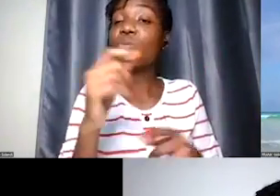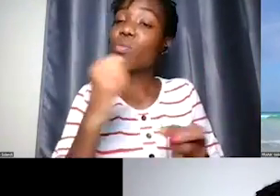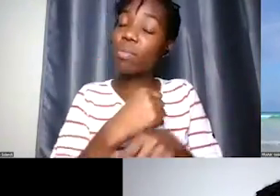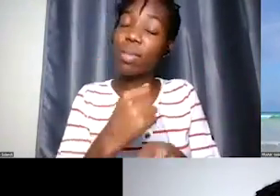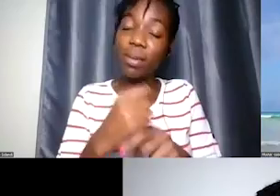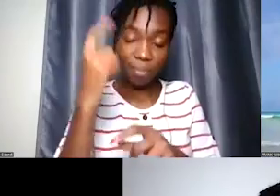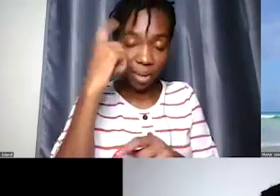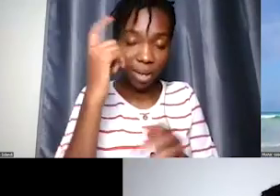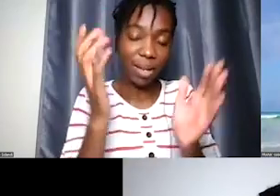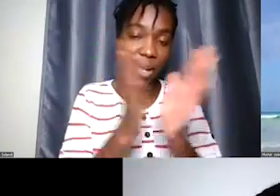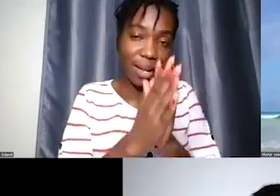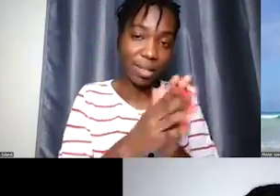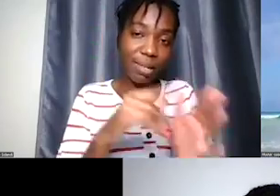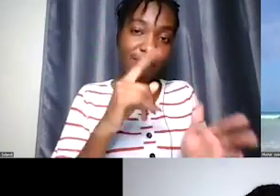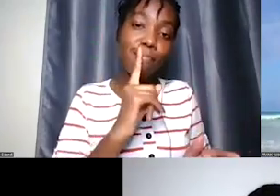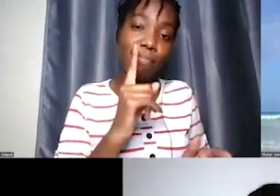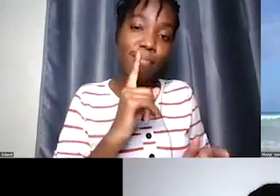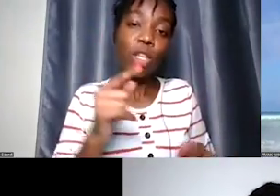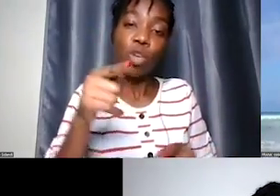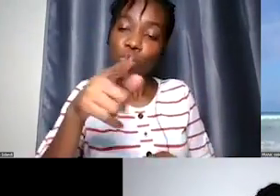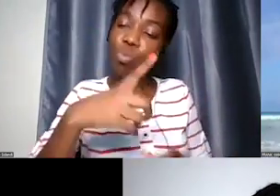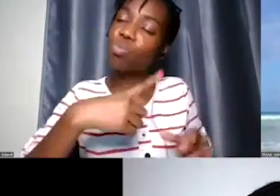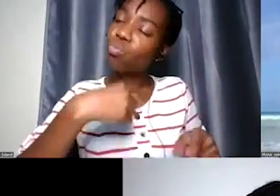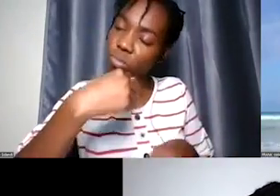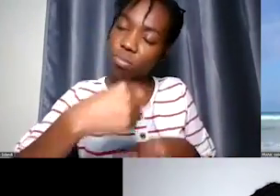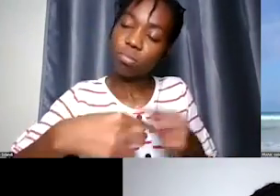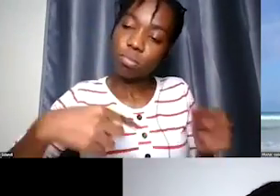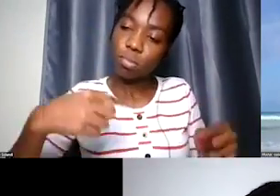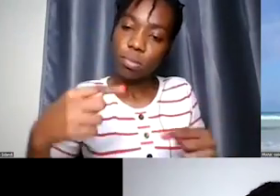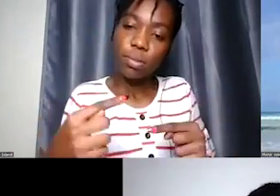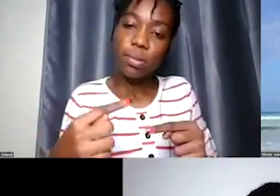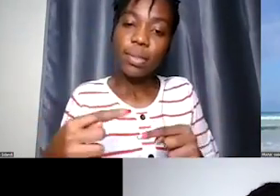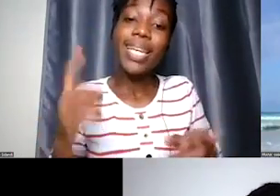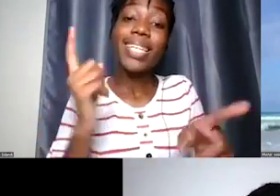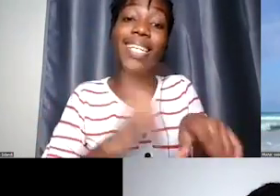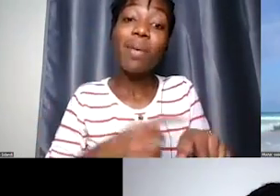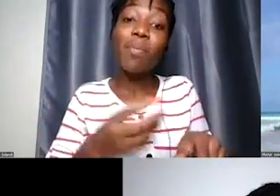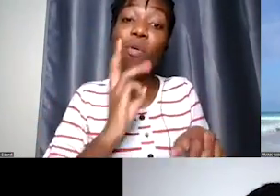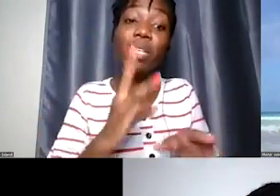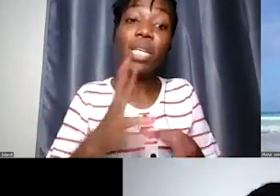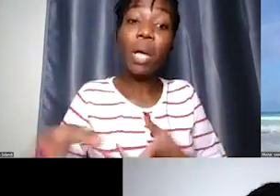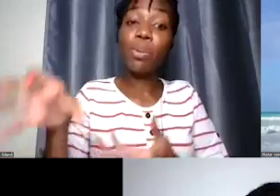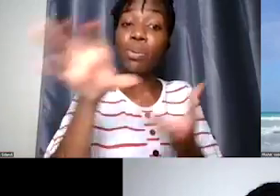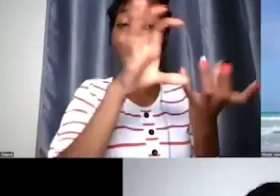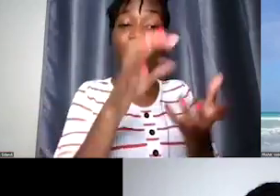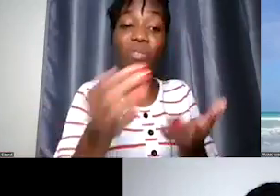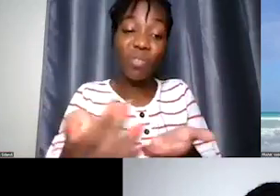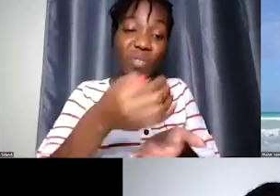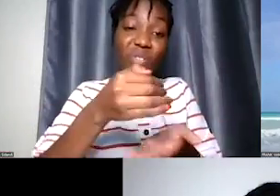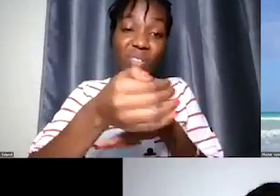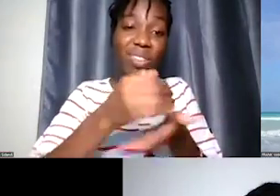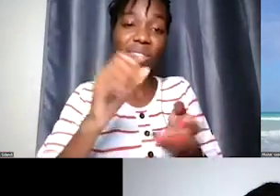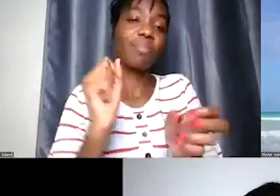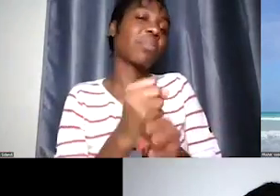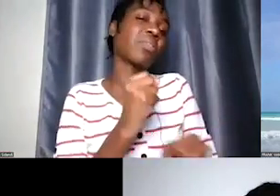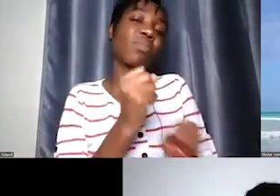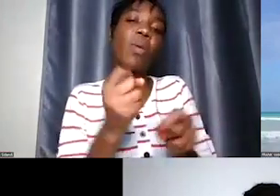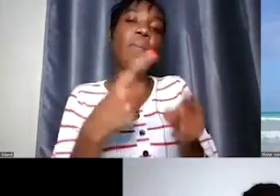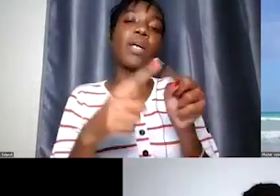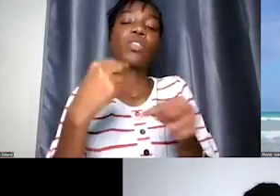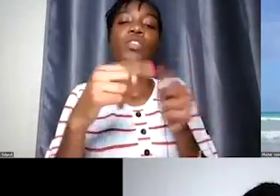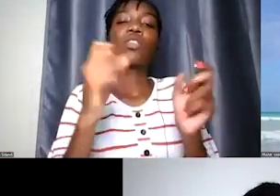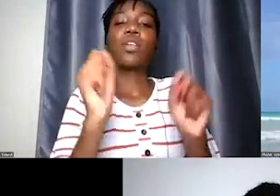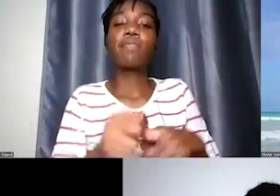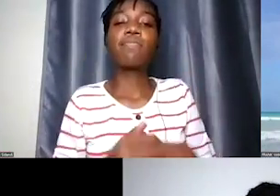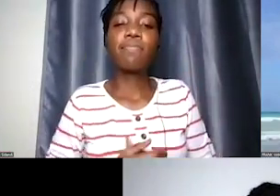pieces and say, I'm gonna move on. Maji kimwagika haisoreki, but I can move on. Frank, we